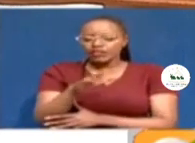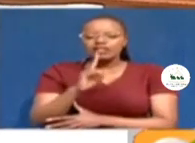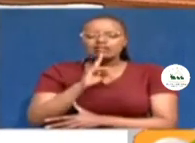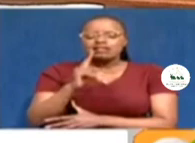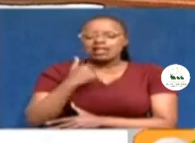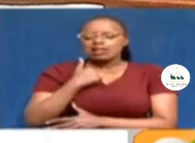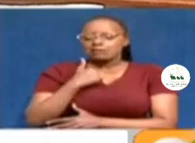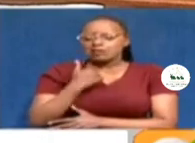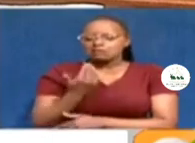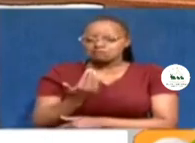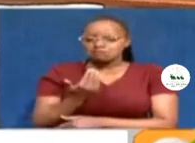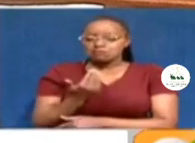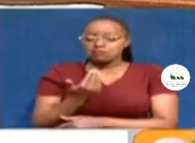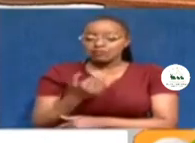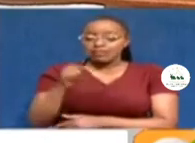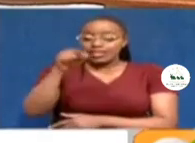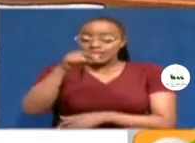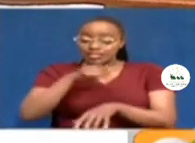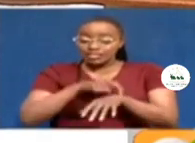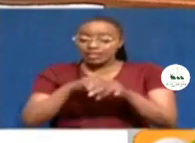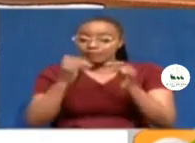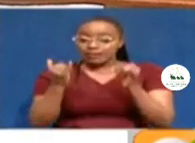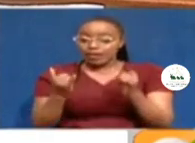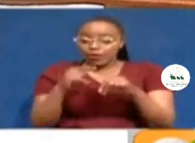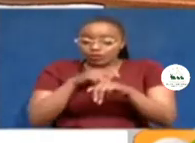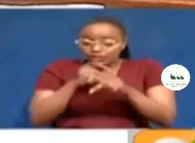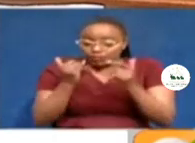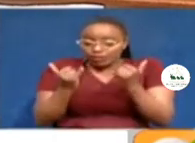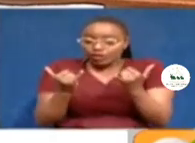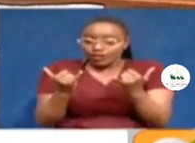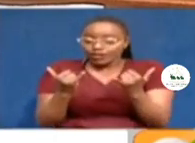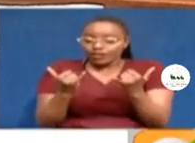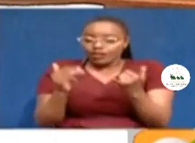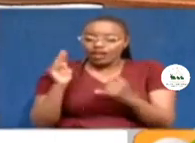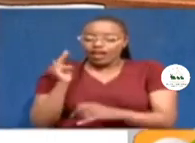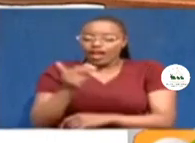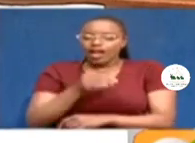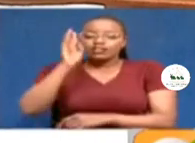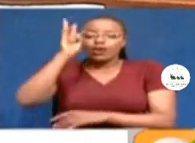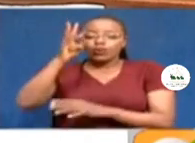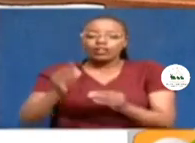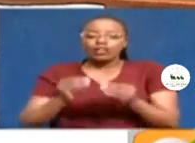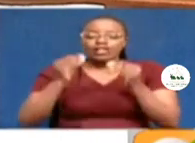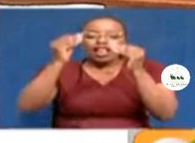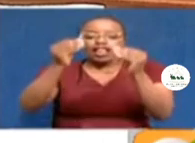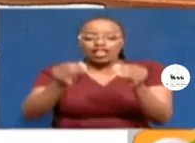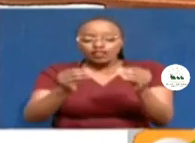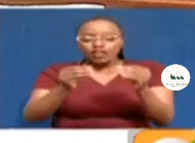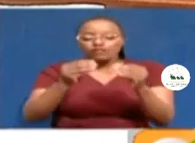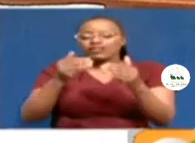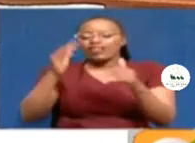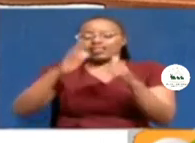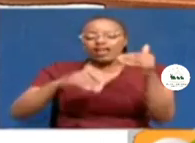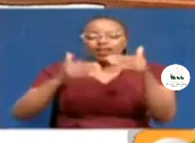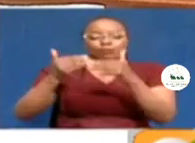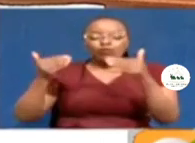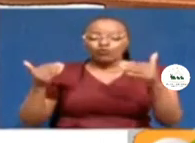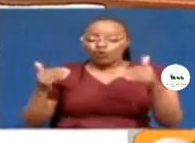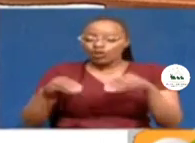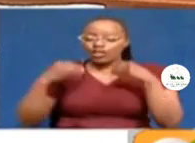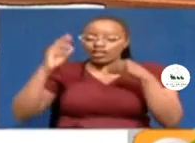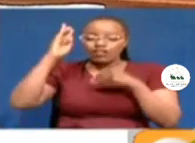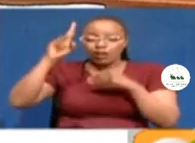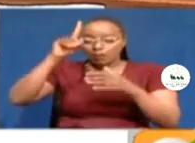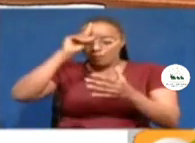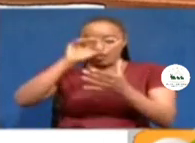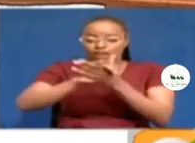telling me that this time round, we are going to deliver as we never delivered before,